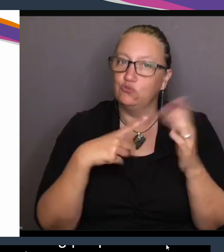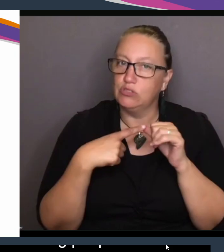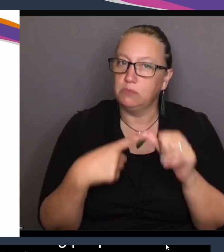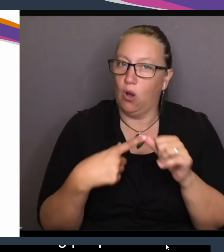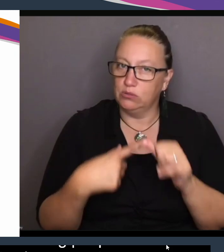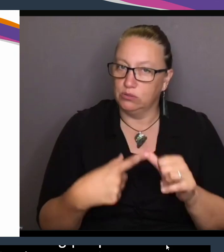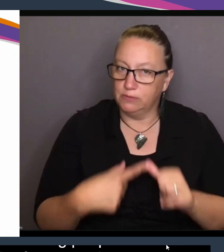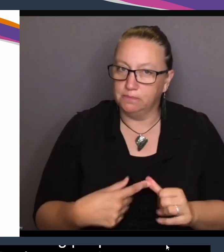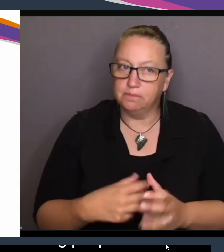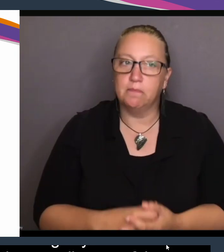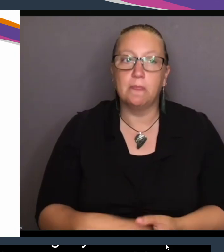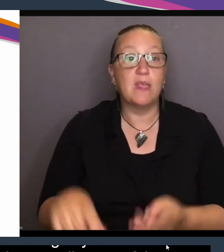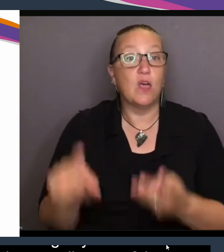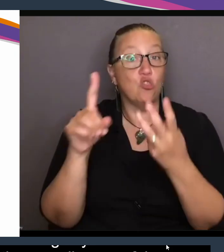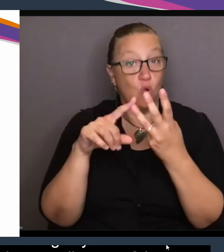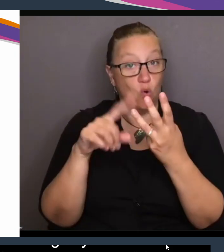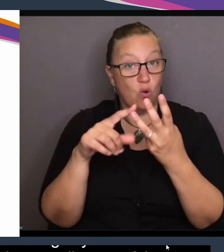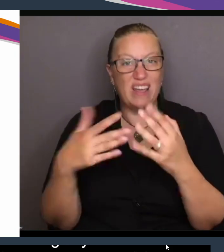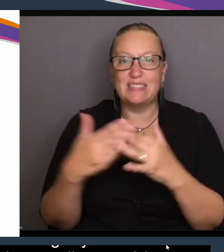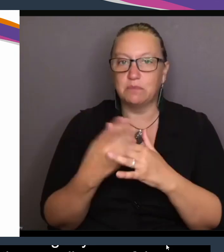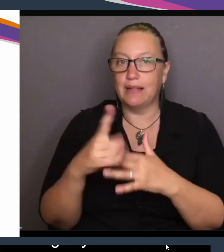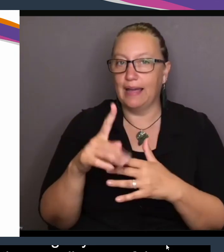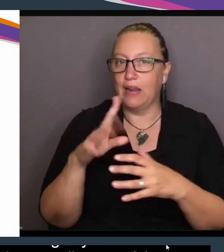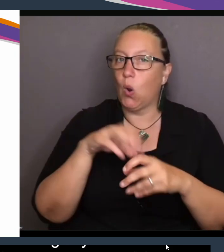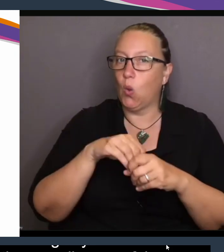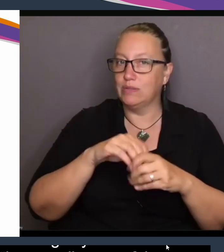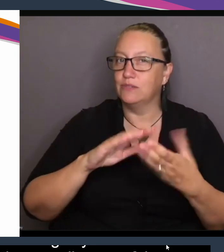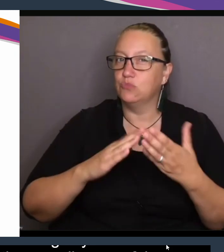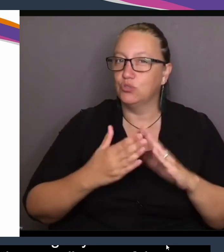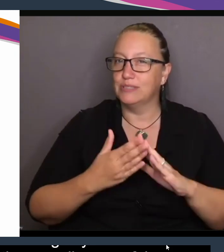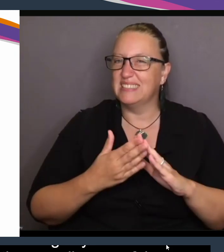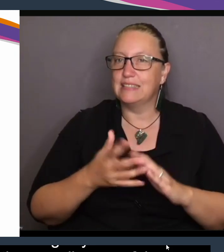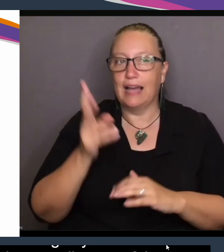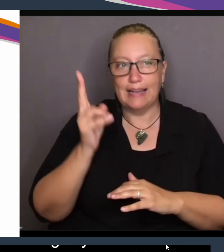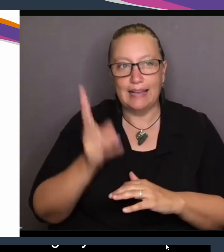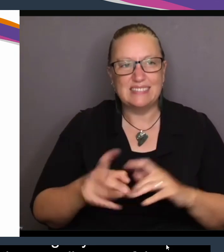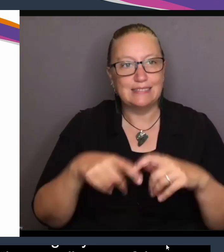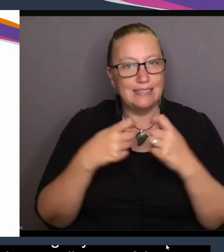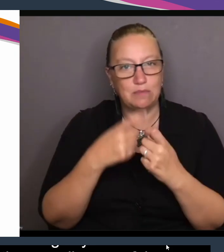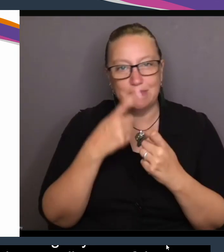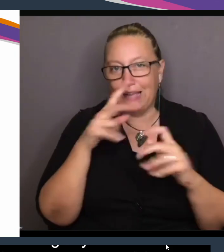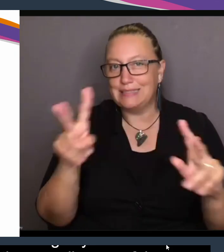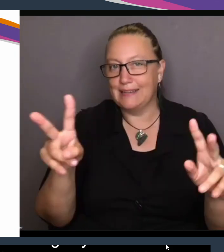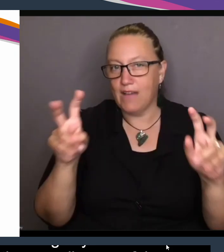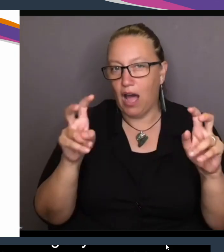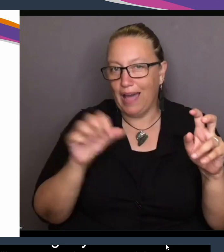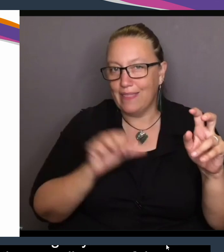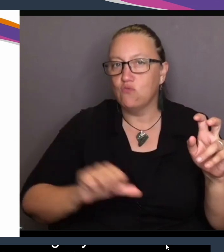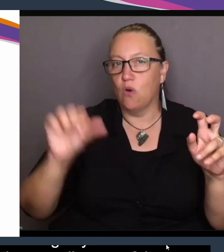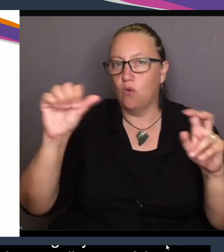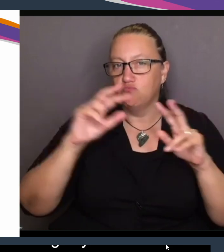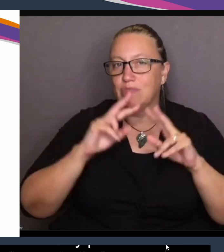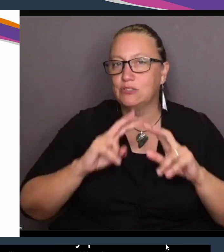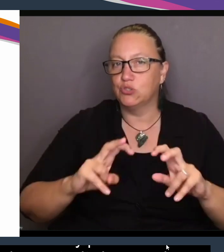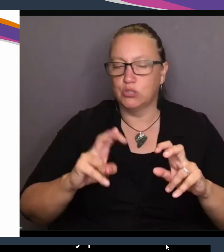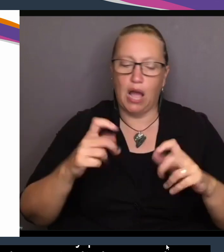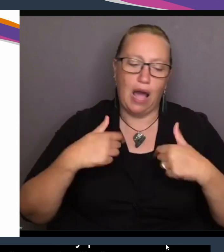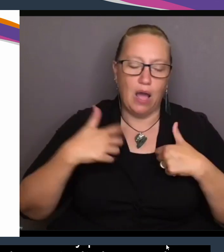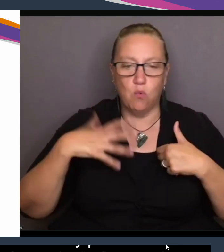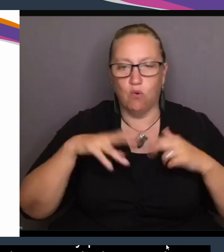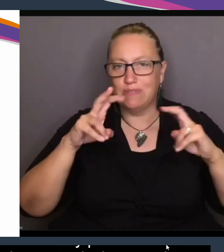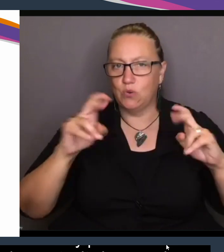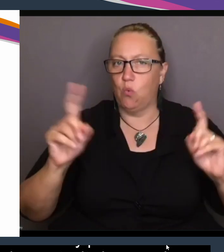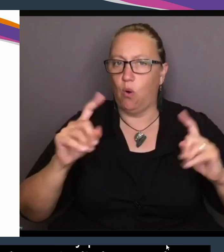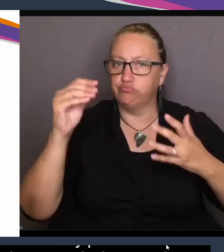accessible and inclusive communities. And again, teams here can define their own research, and the total funding available for that is